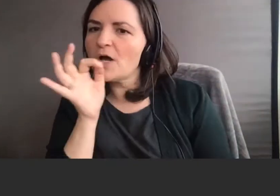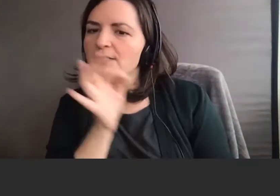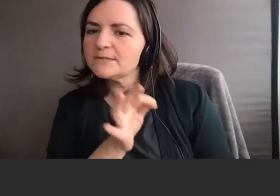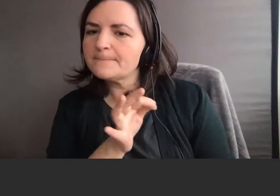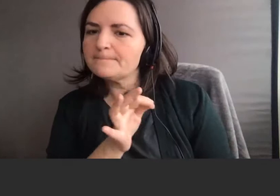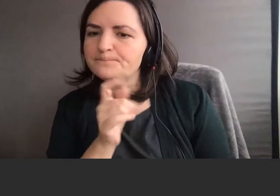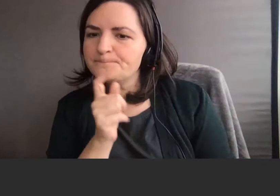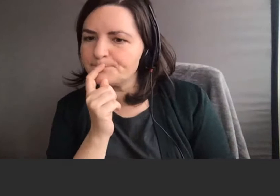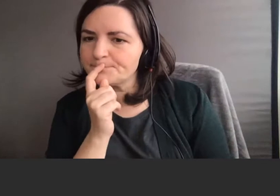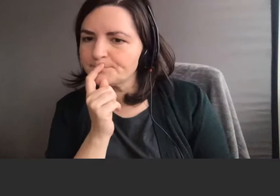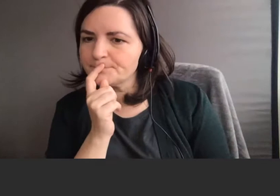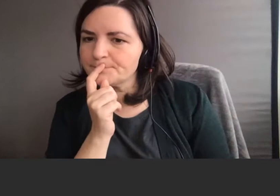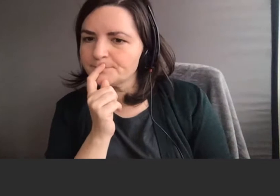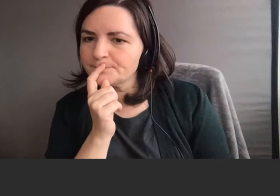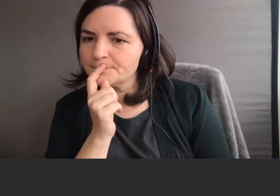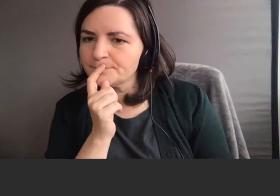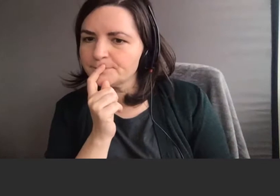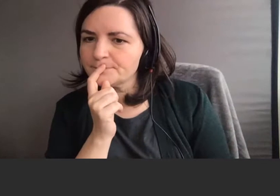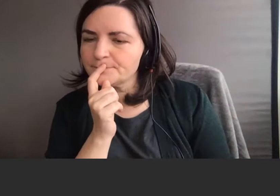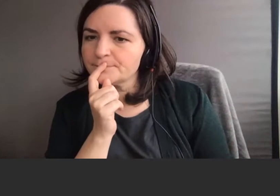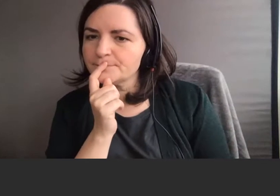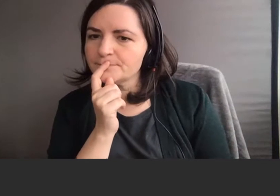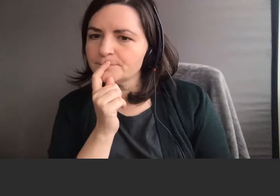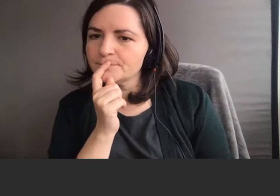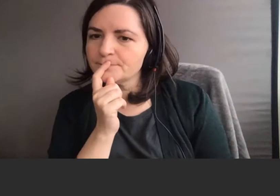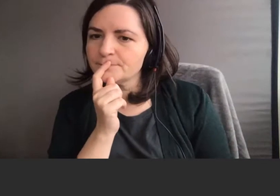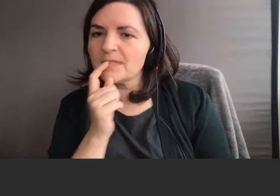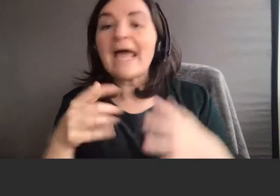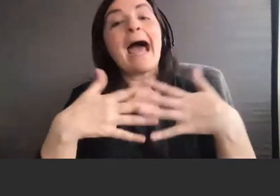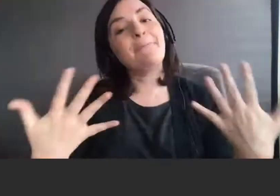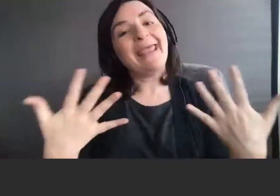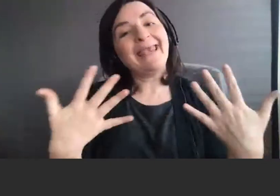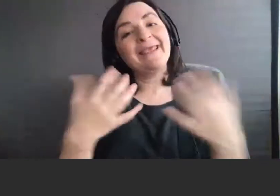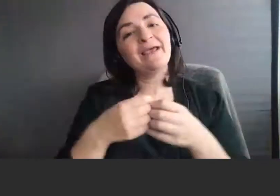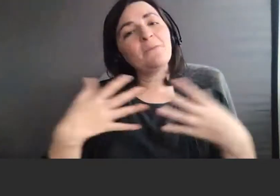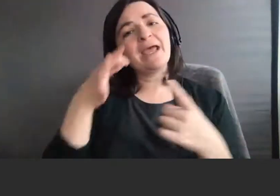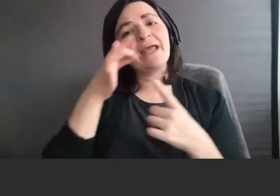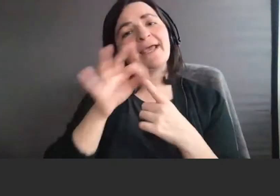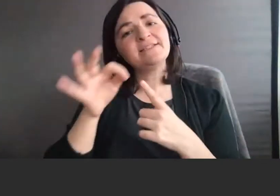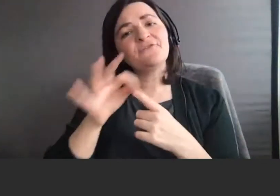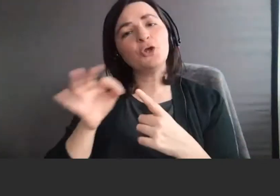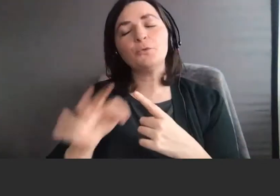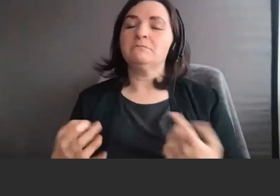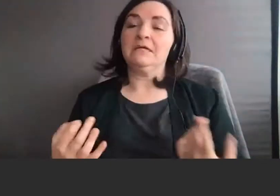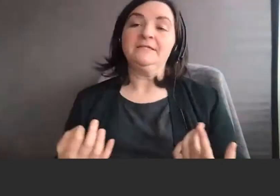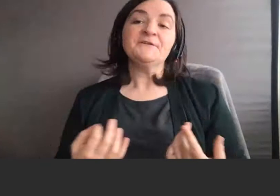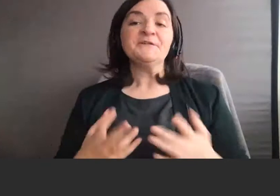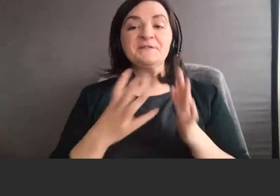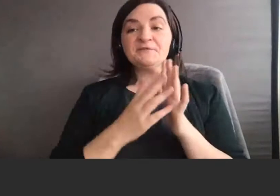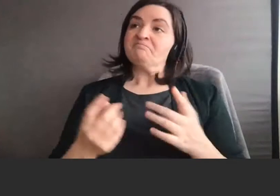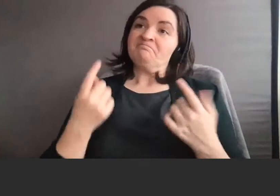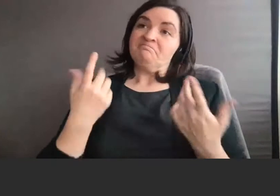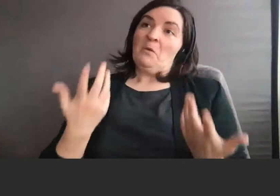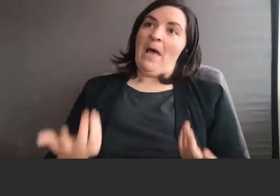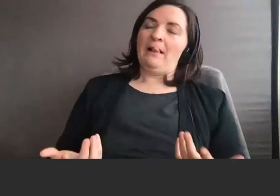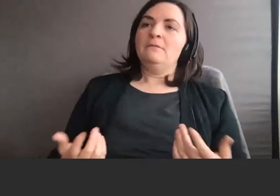say that I was doing a piece of research and my research was about how a particular